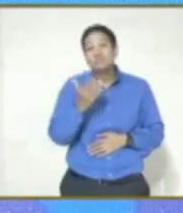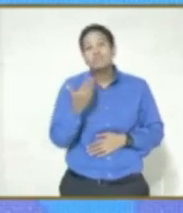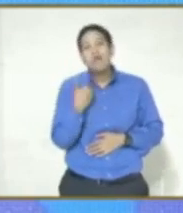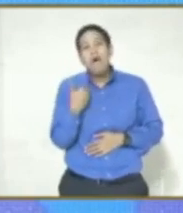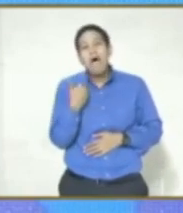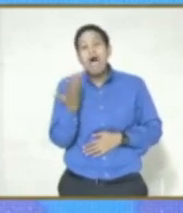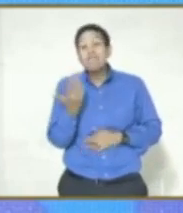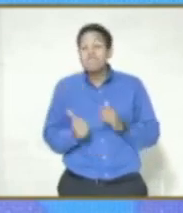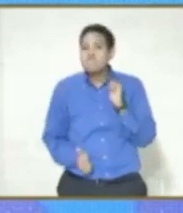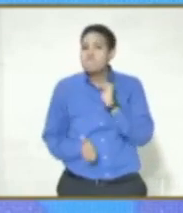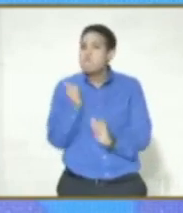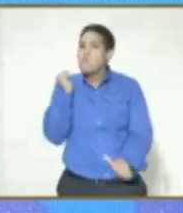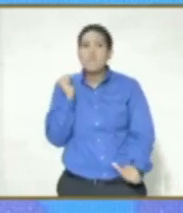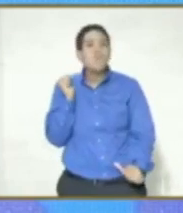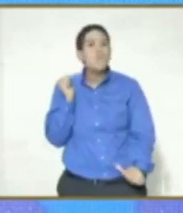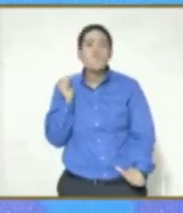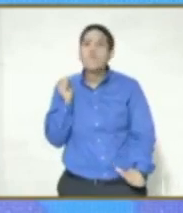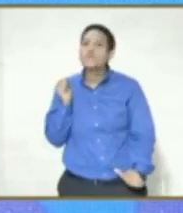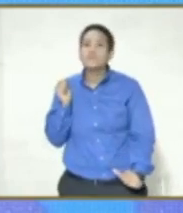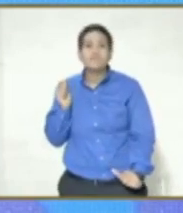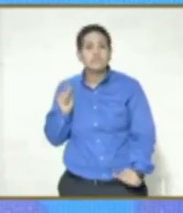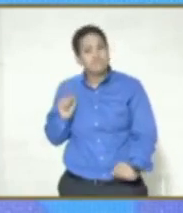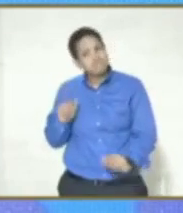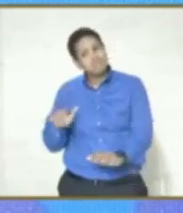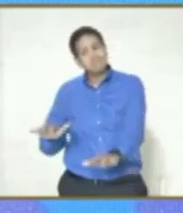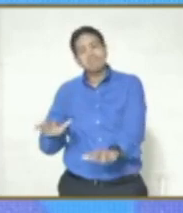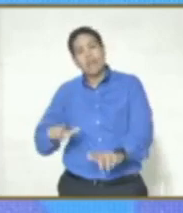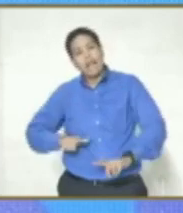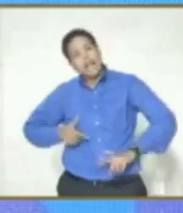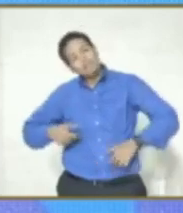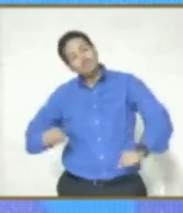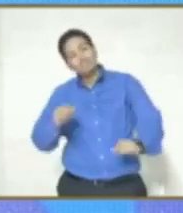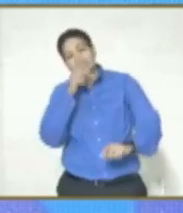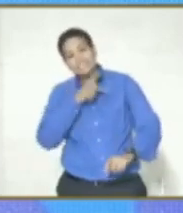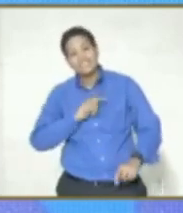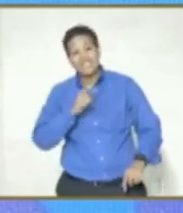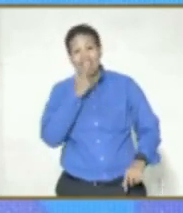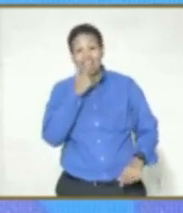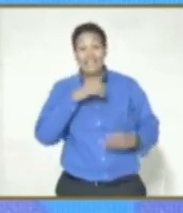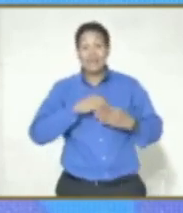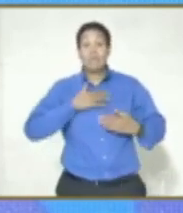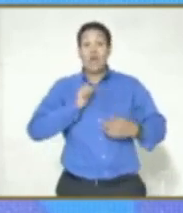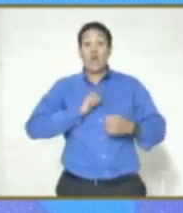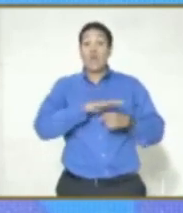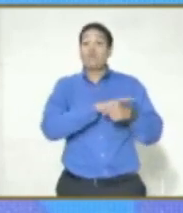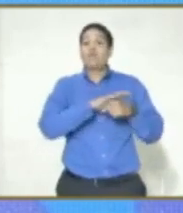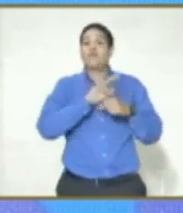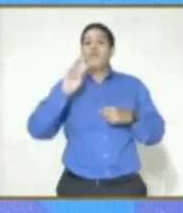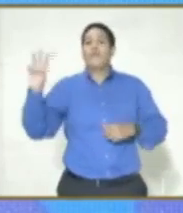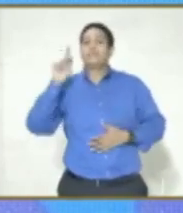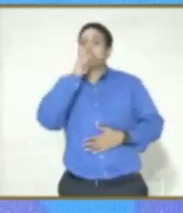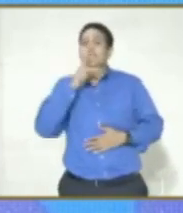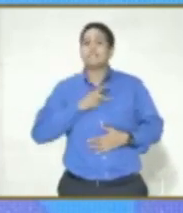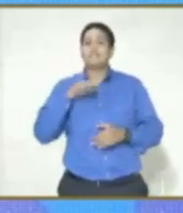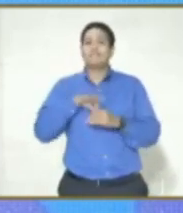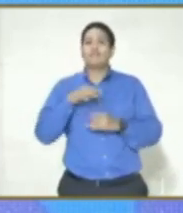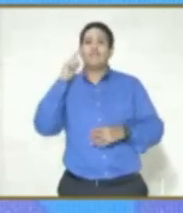the brunt of that population. In my own constituency in West Kingston,